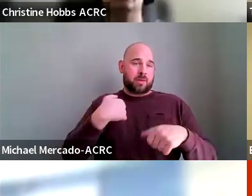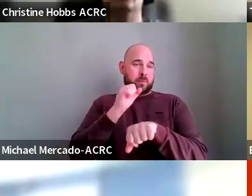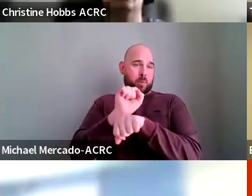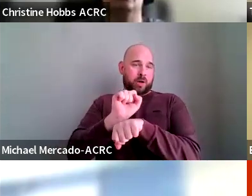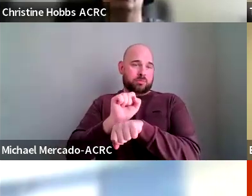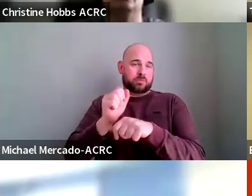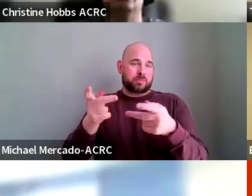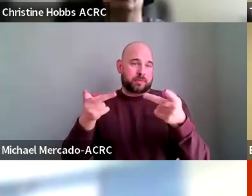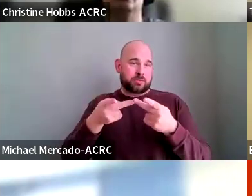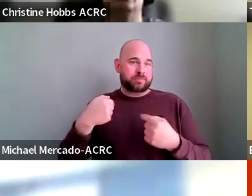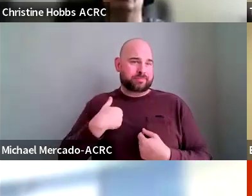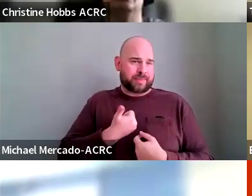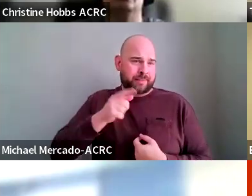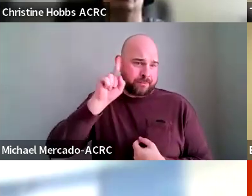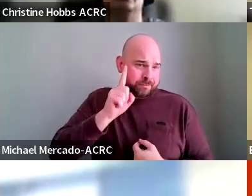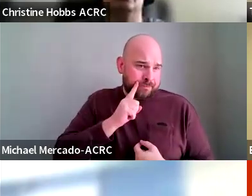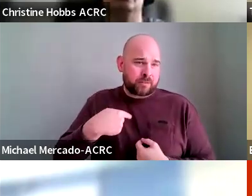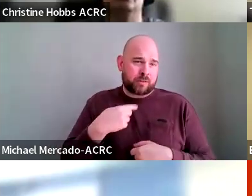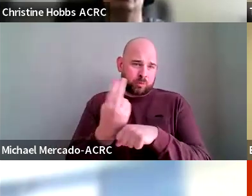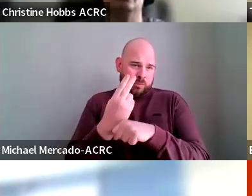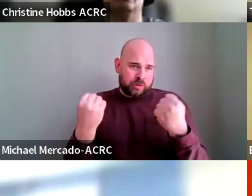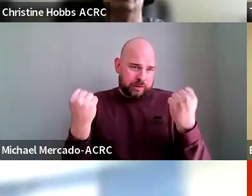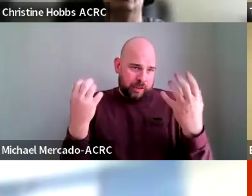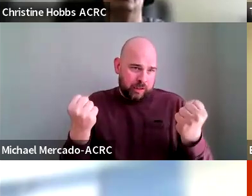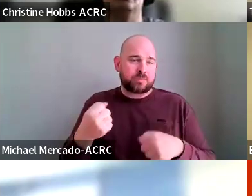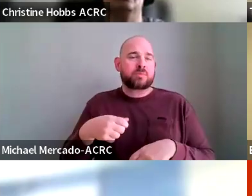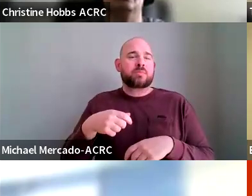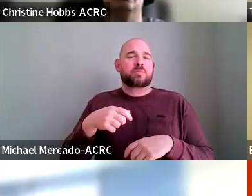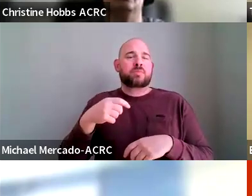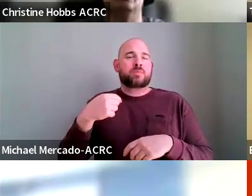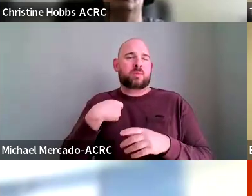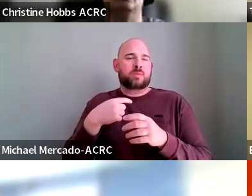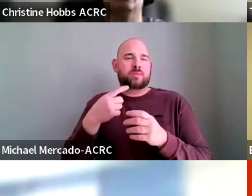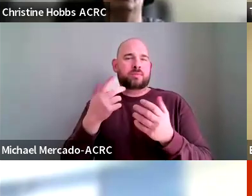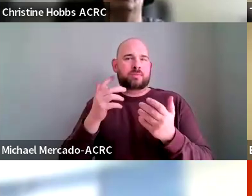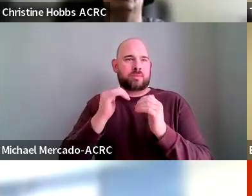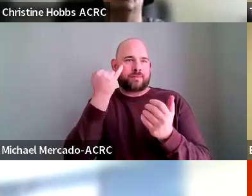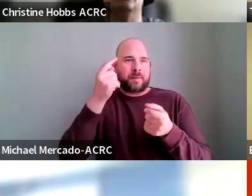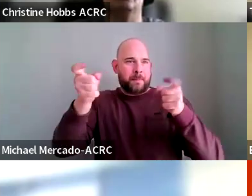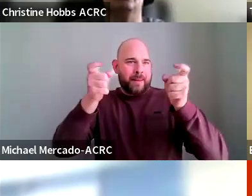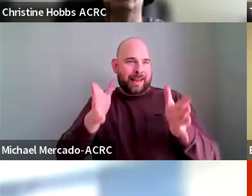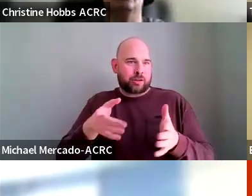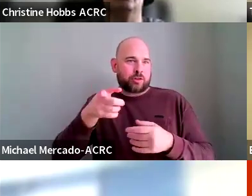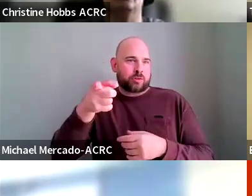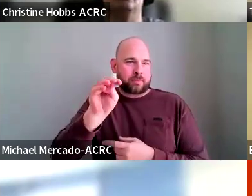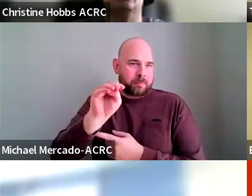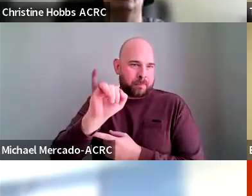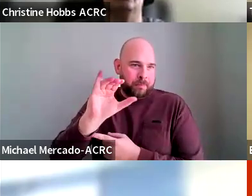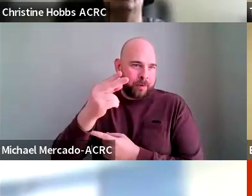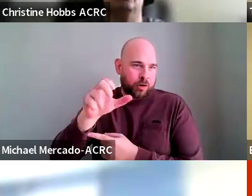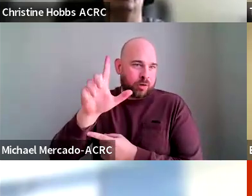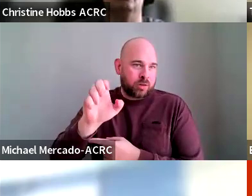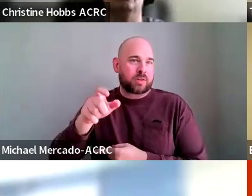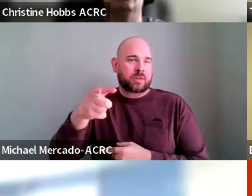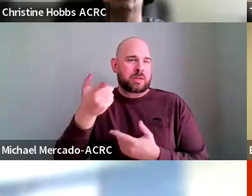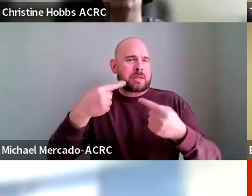emergency cards so like right now at my workplace, I'm deaf, I use sign language. So